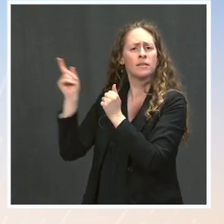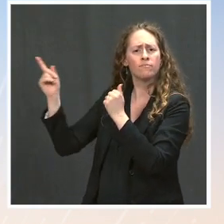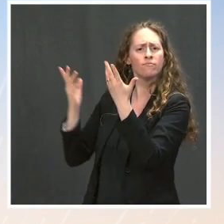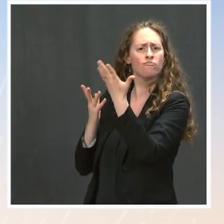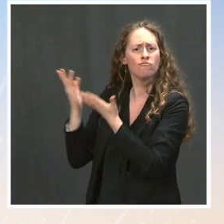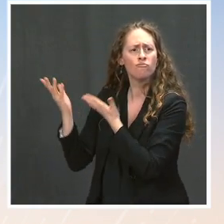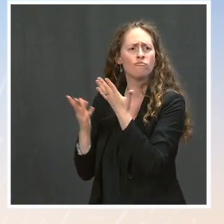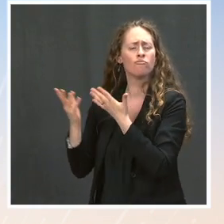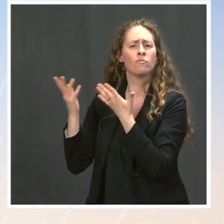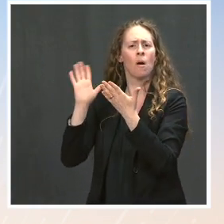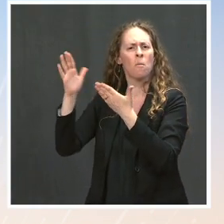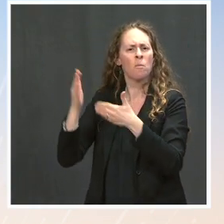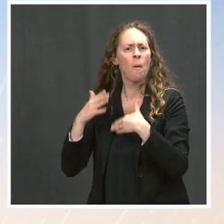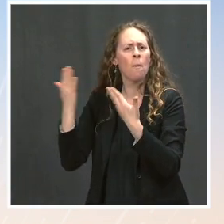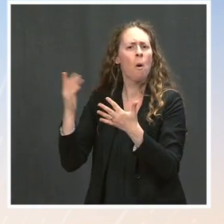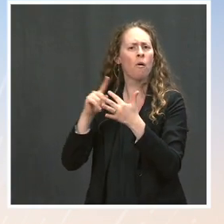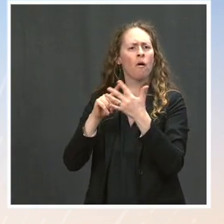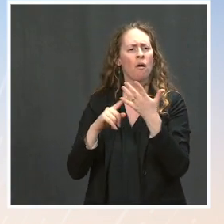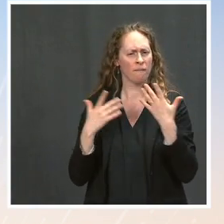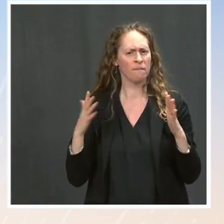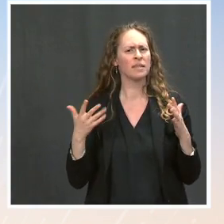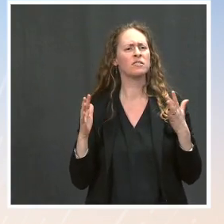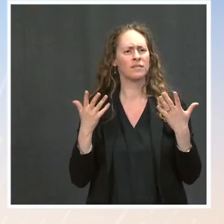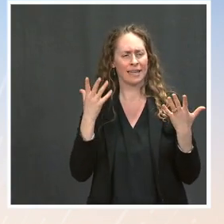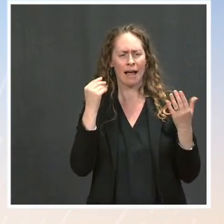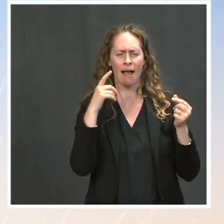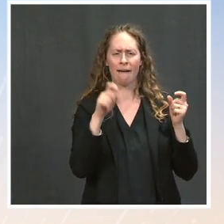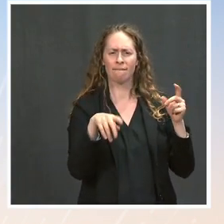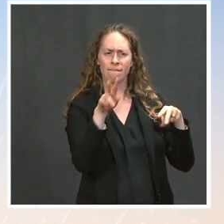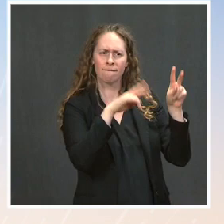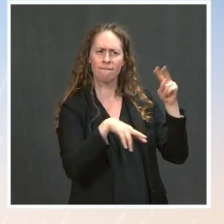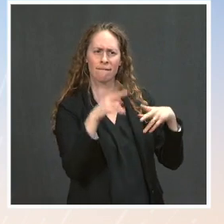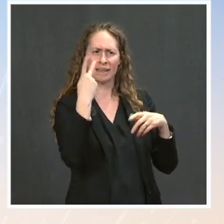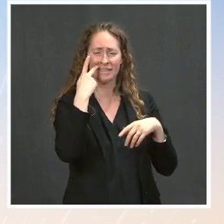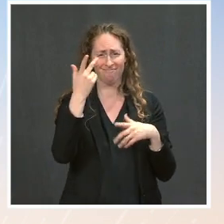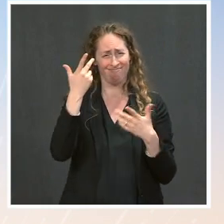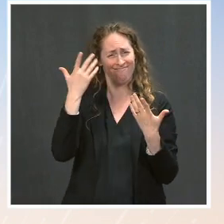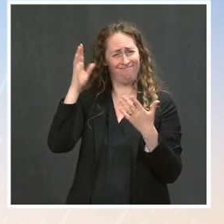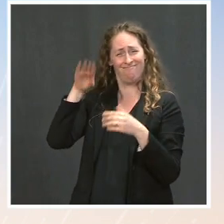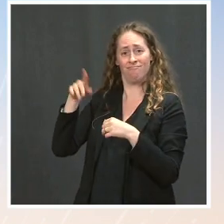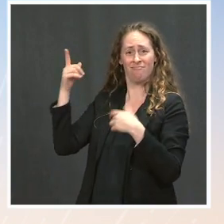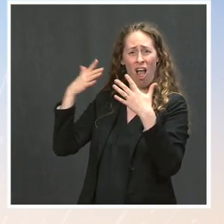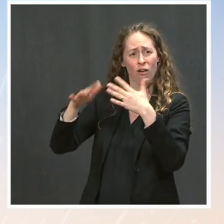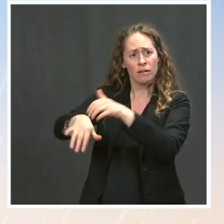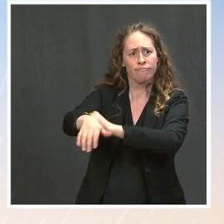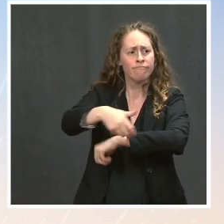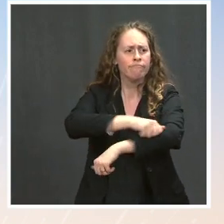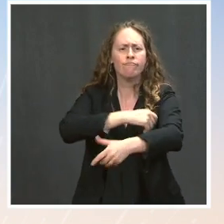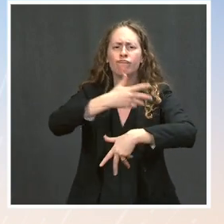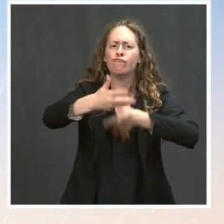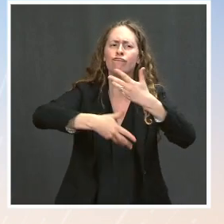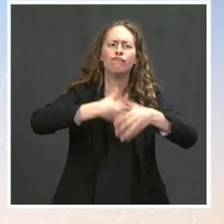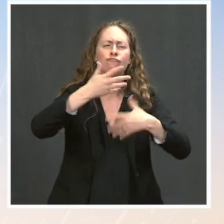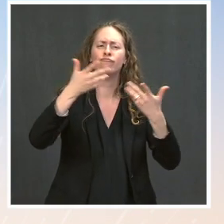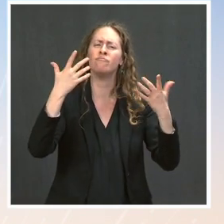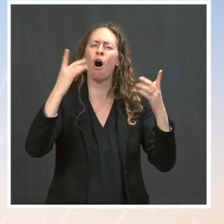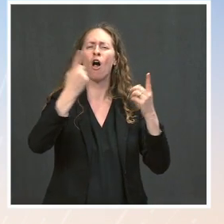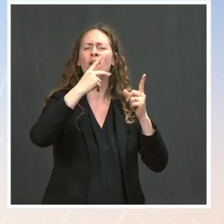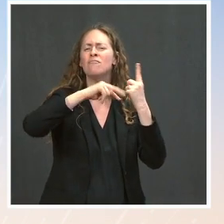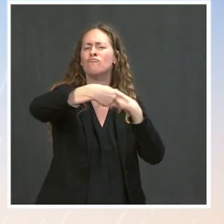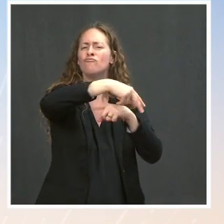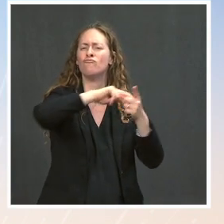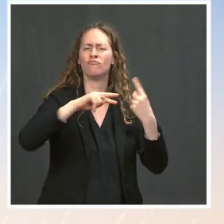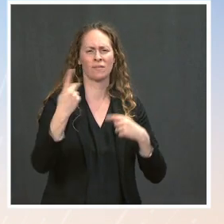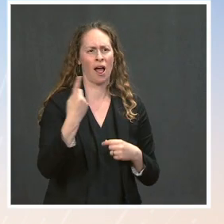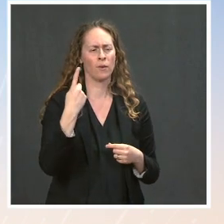proposals. And I think certainly people see him rolling up his sleeves and ready to work with people of all different viewpoints. So real quick, why not separate the infrastructure